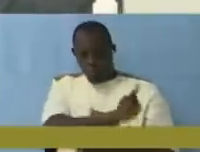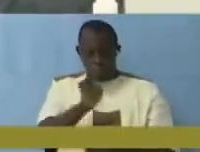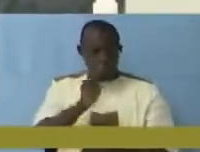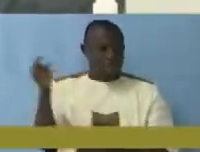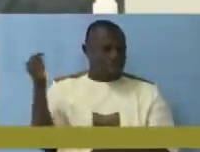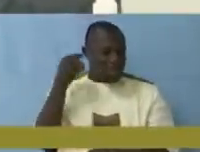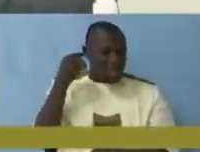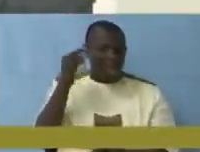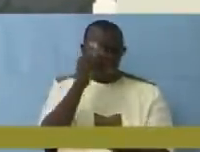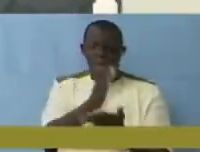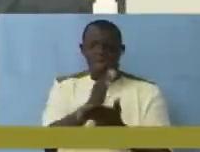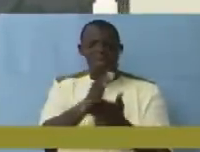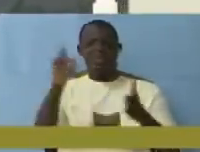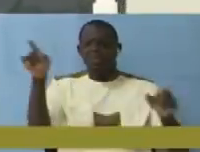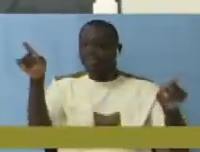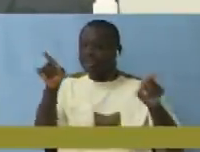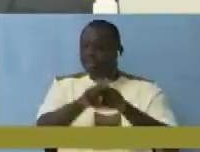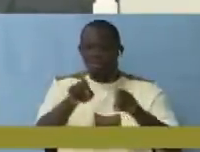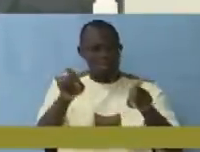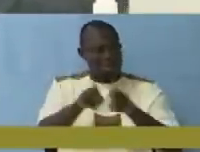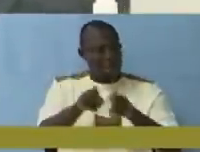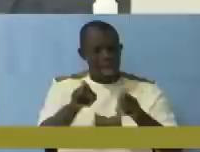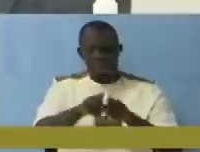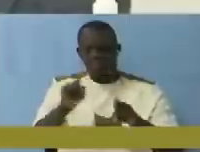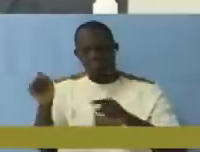same arguments yesterday.